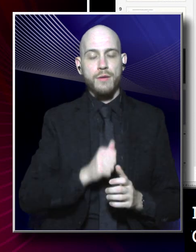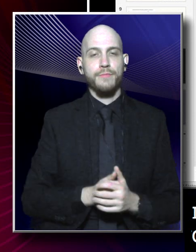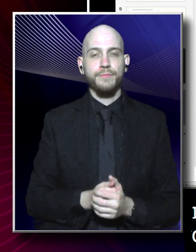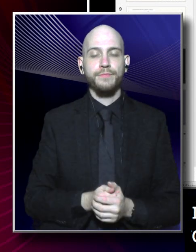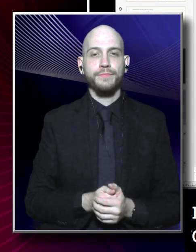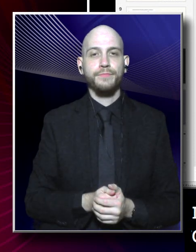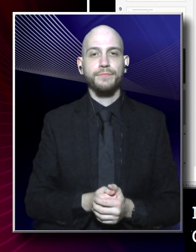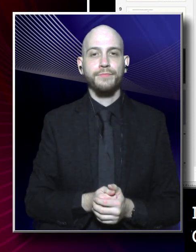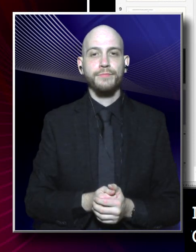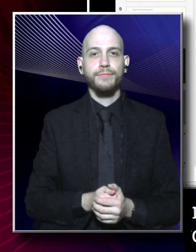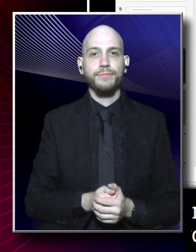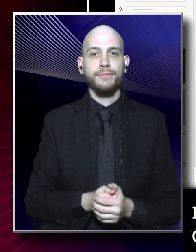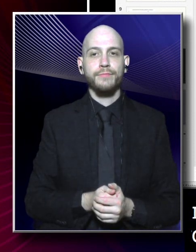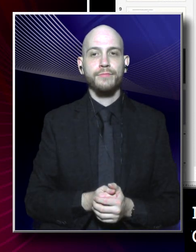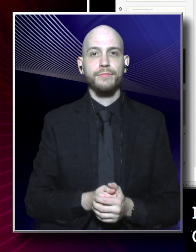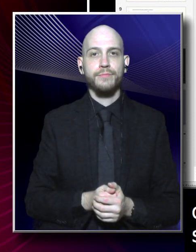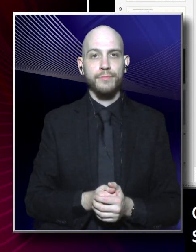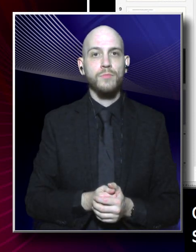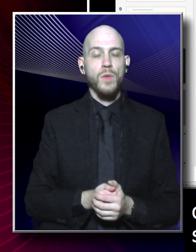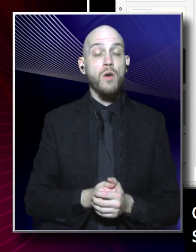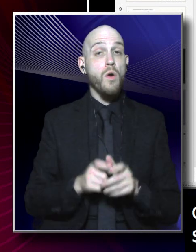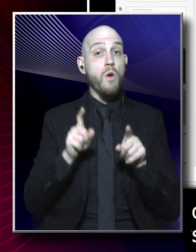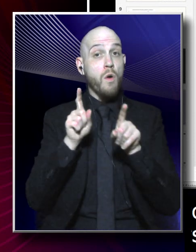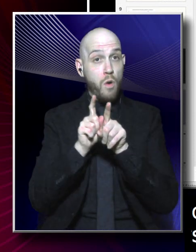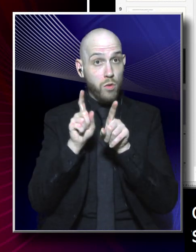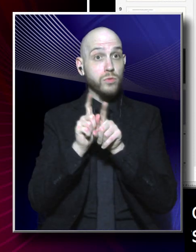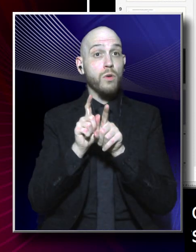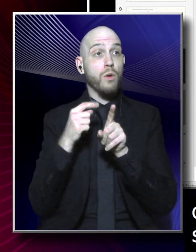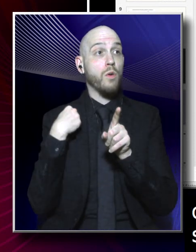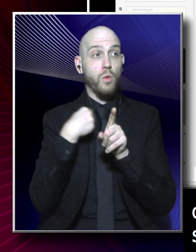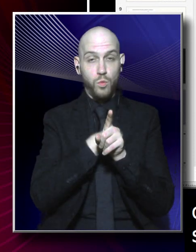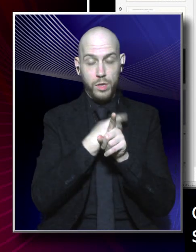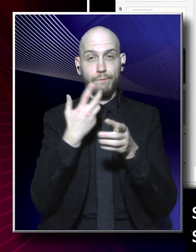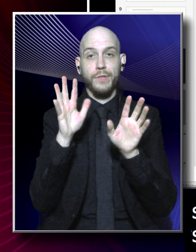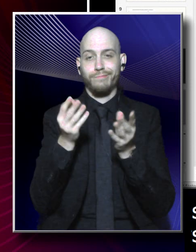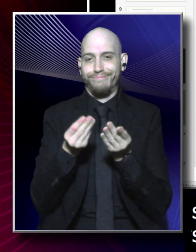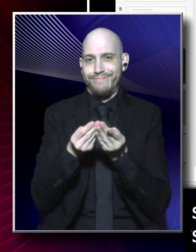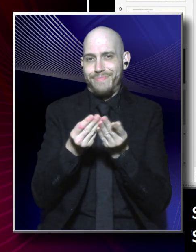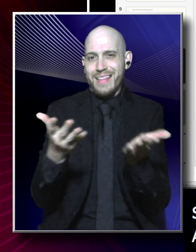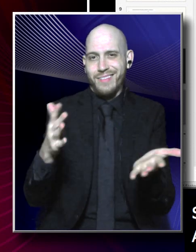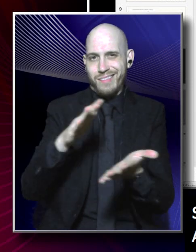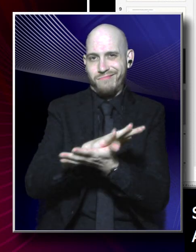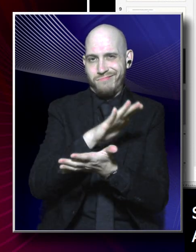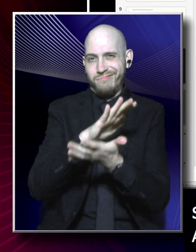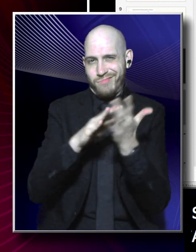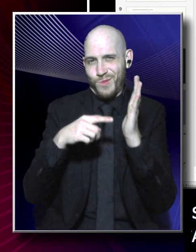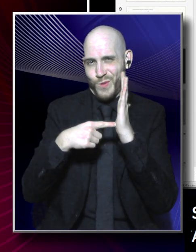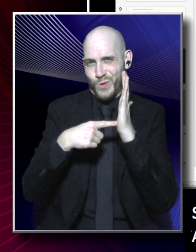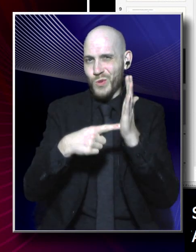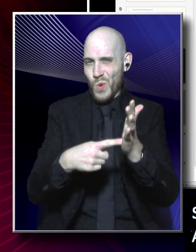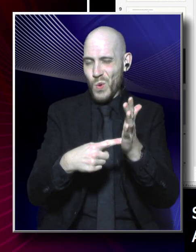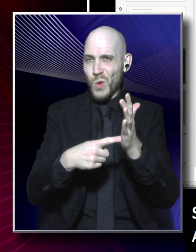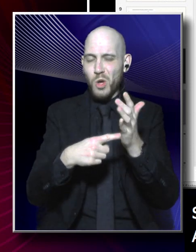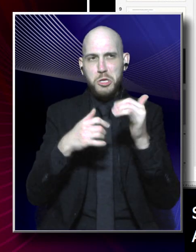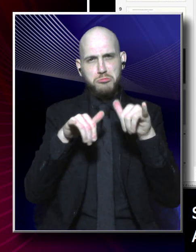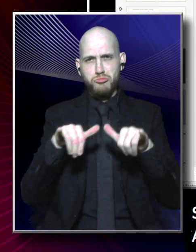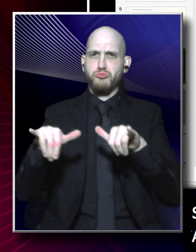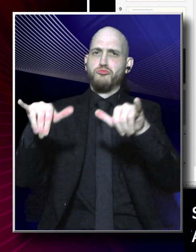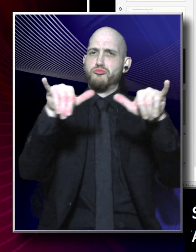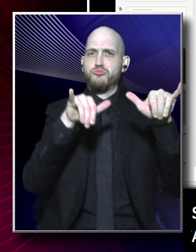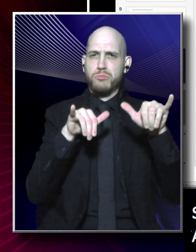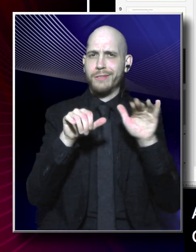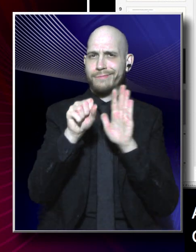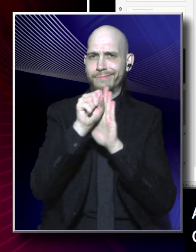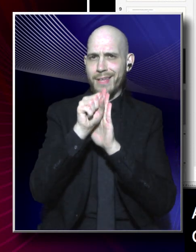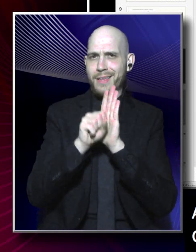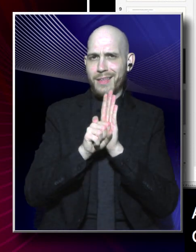So that's actually in the handout that we gave you. And you could see it's pretty steady in the state. You can also look